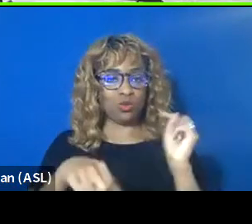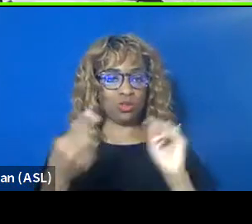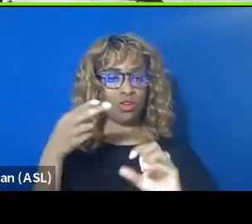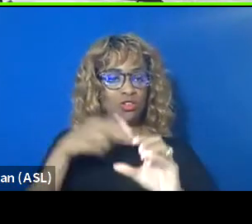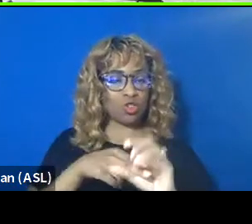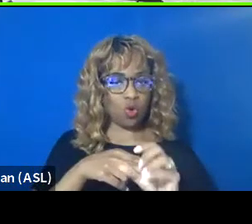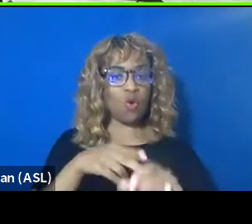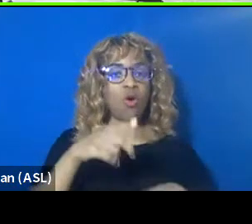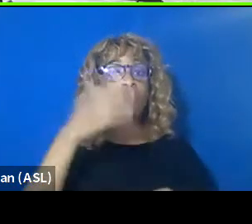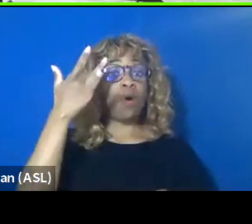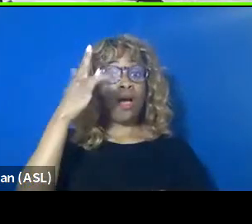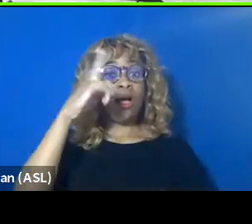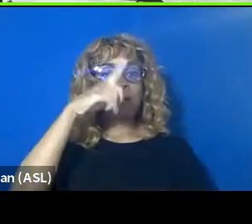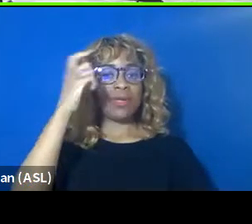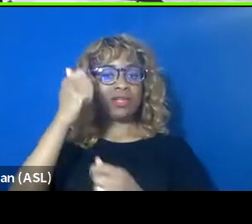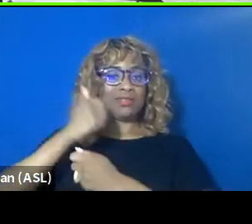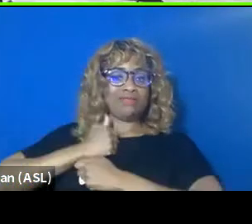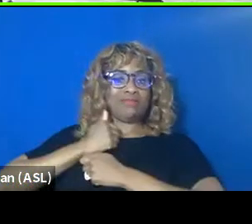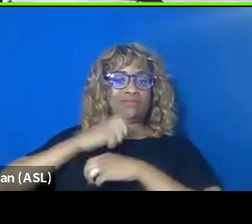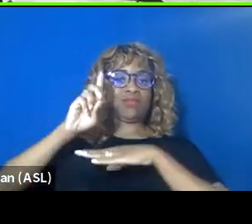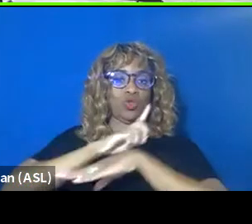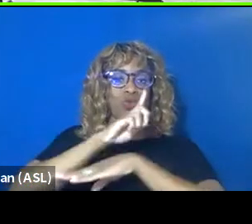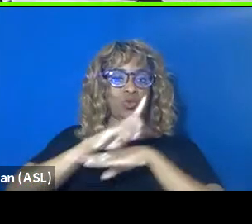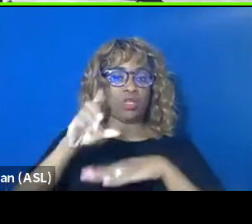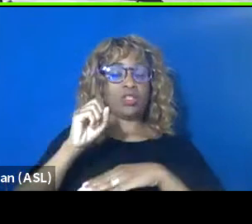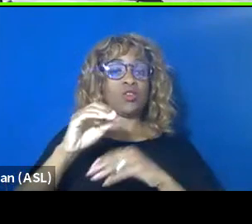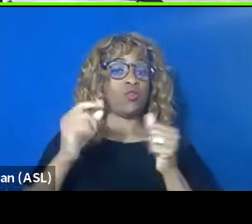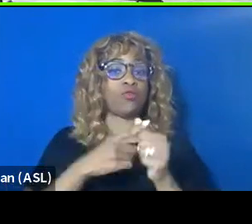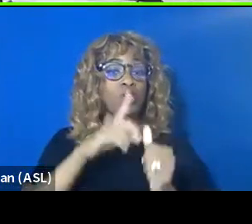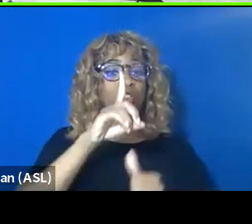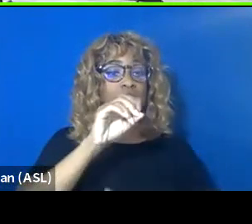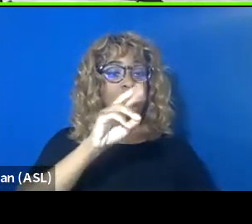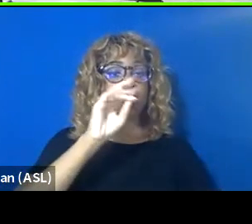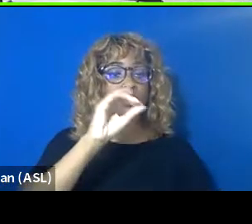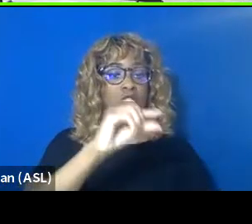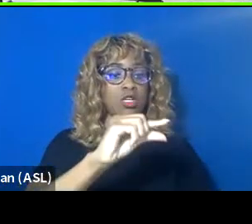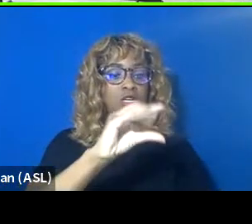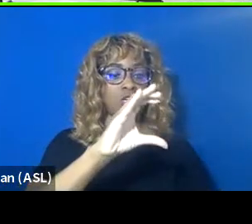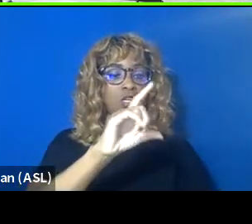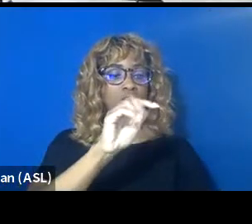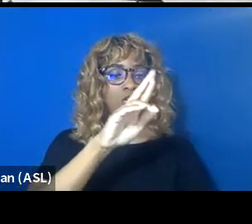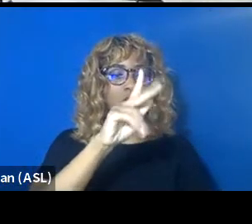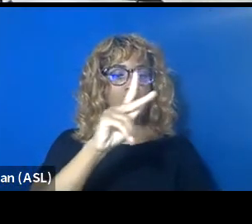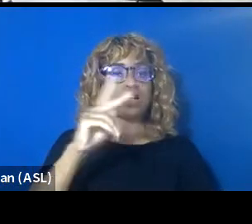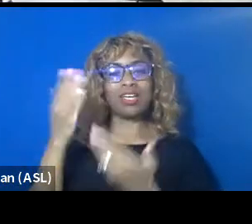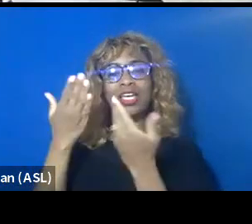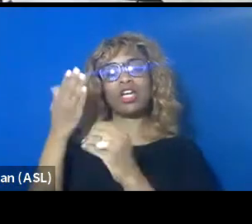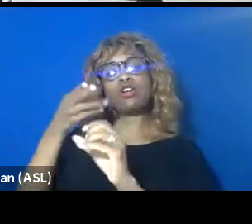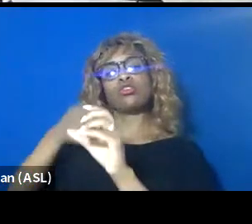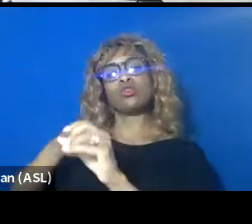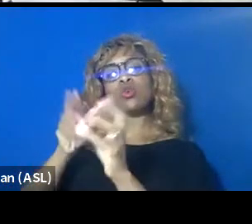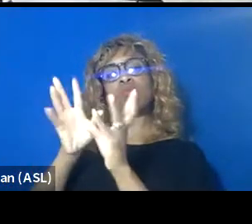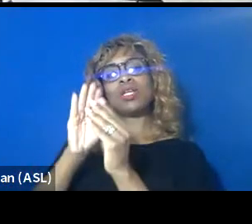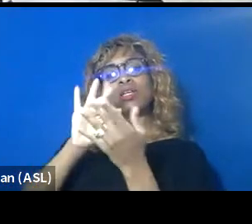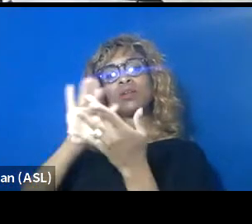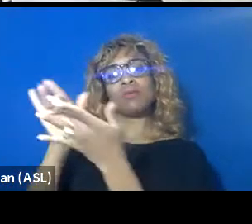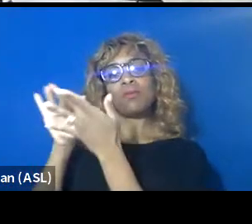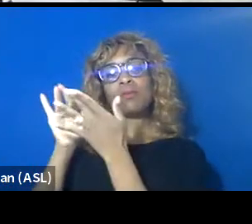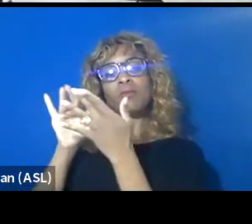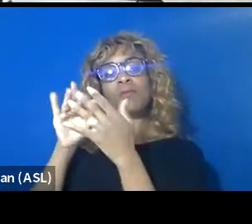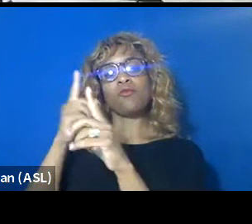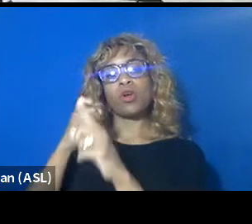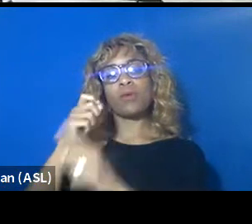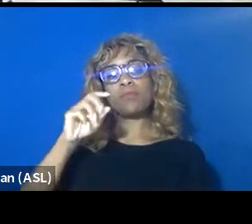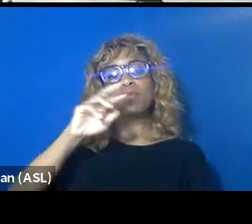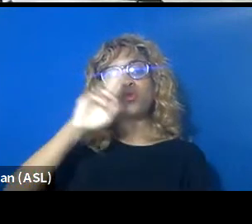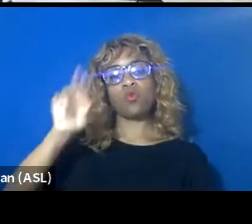unless your absence is due to military duty. I'll start with Doug Clark. Present, and I'm attending the meeting remotely